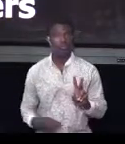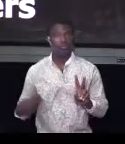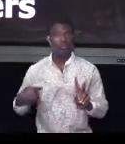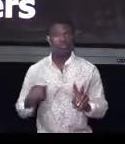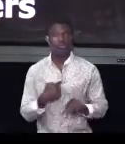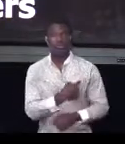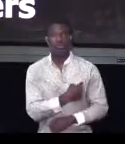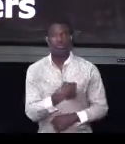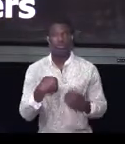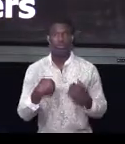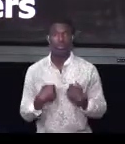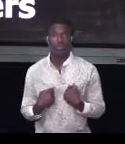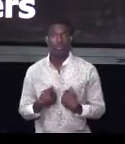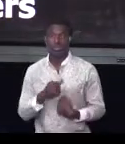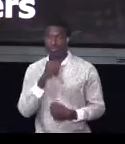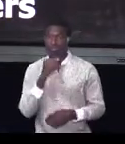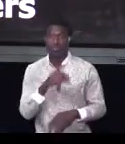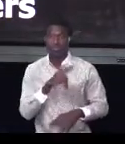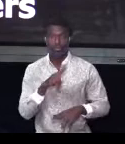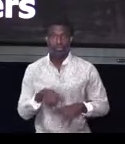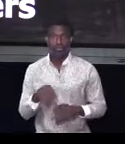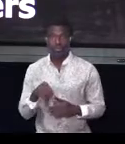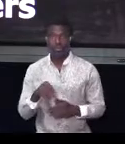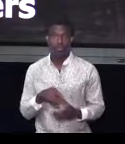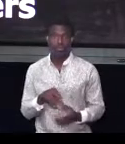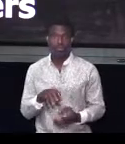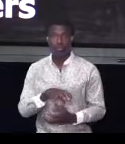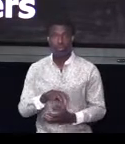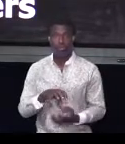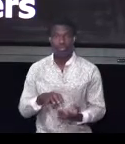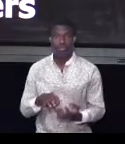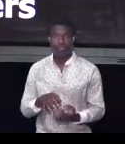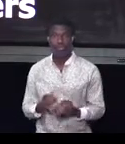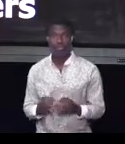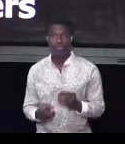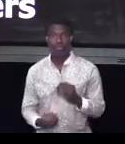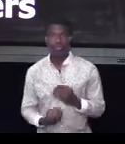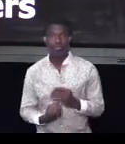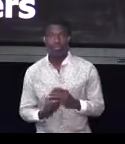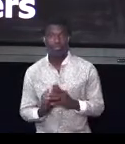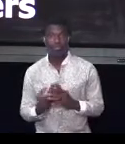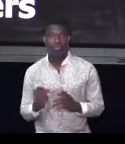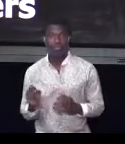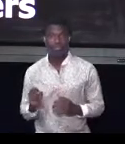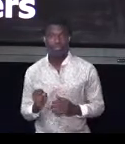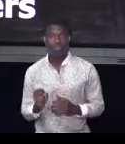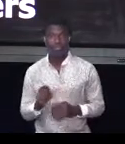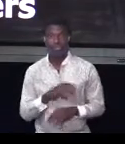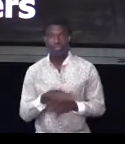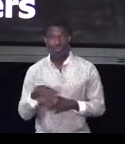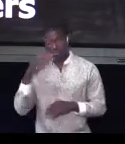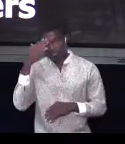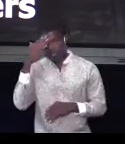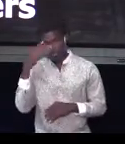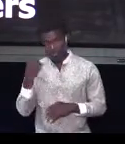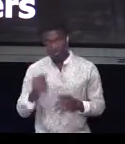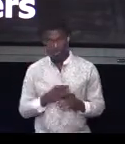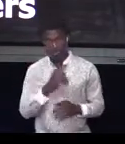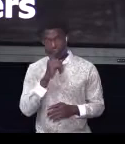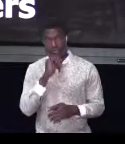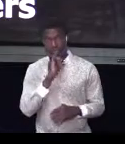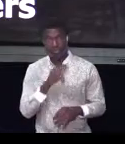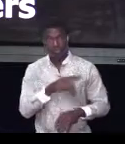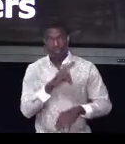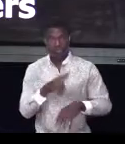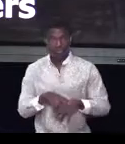2, we have artificial or chemical fertilizers. Artificial or chemical fertilizers. Don't forget the first